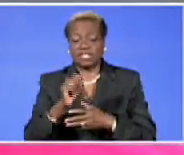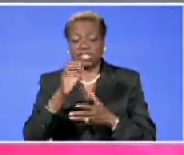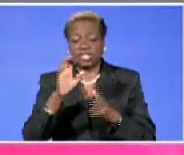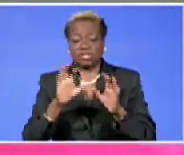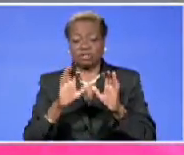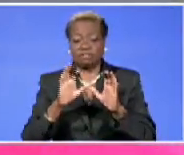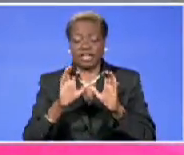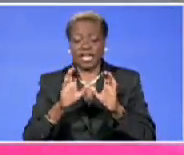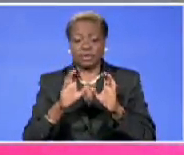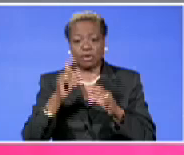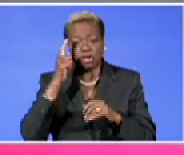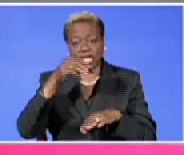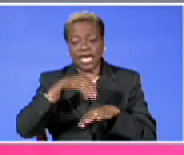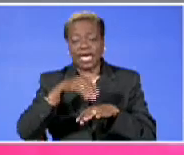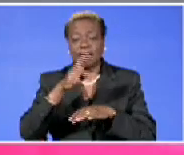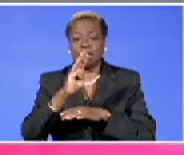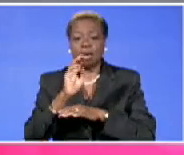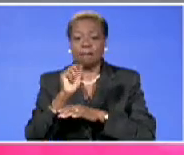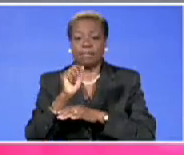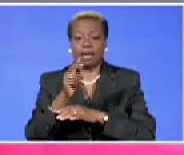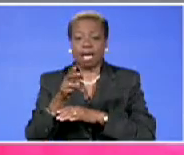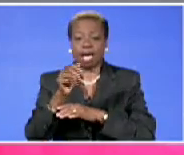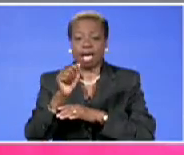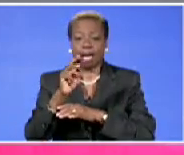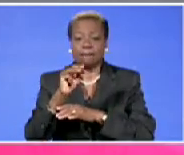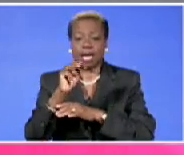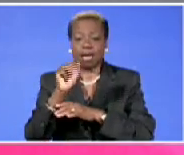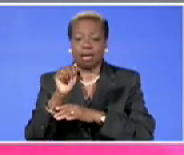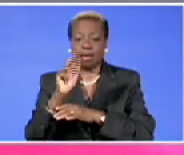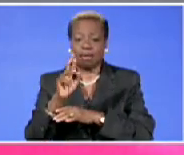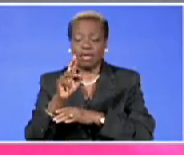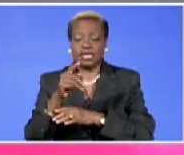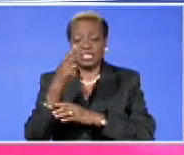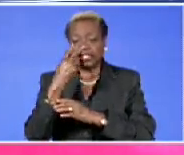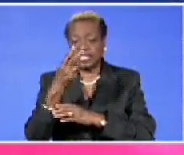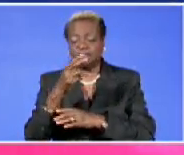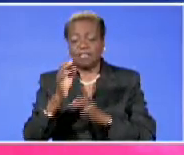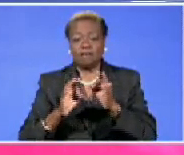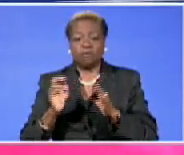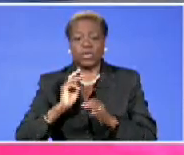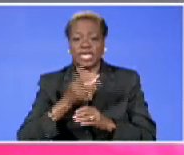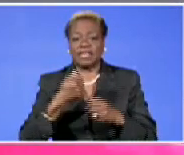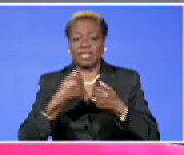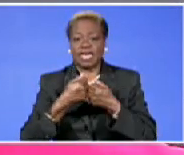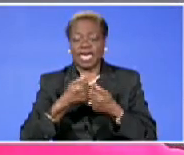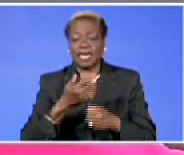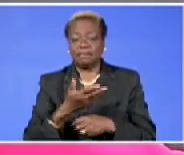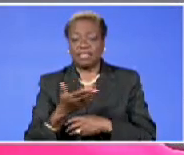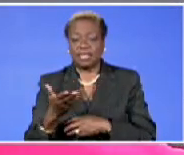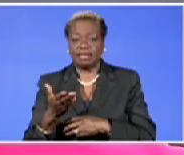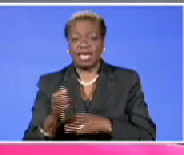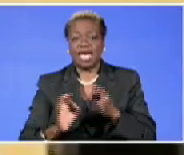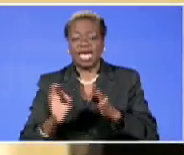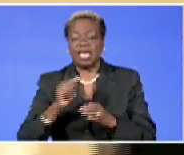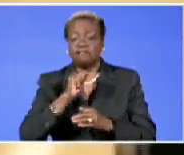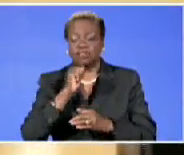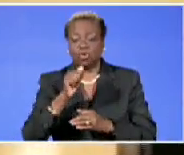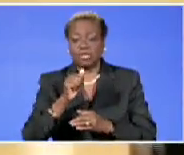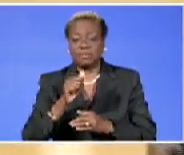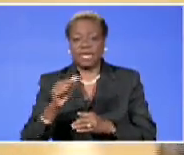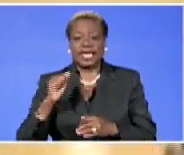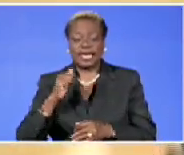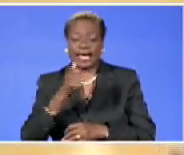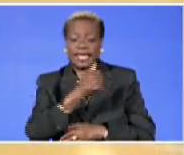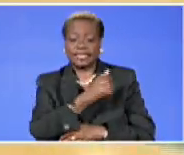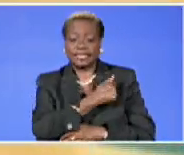we're looking at Bahama to see if we, as a possibility, we can have that game there. If not, the only options there is either